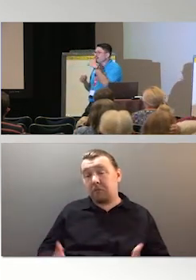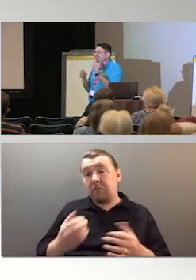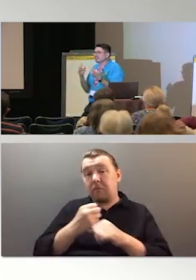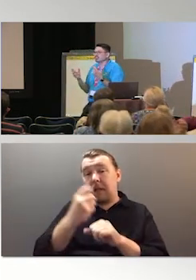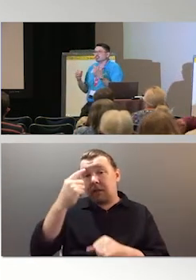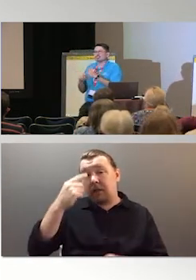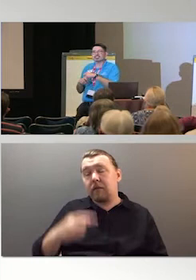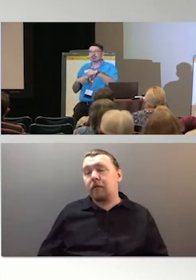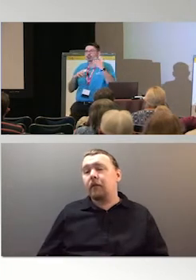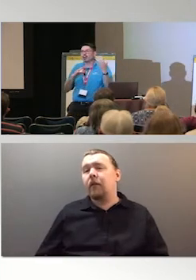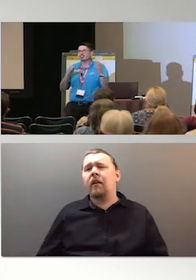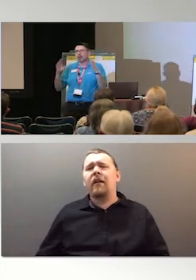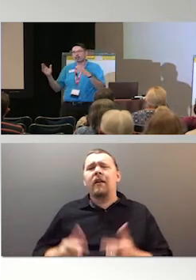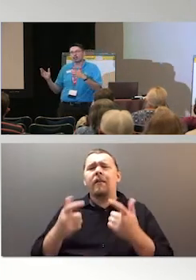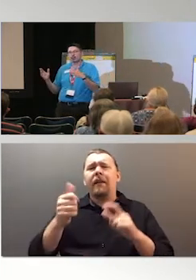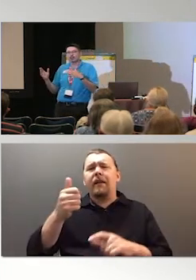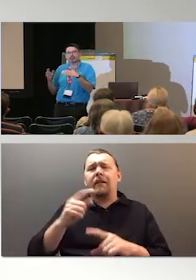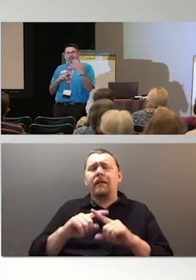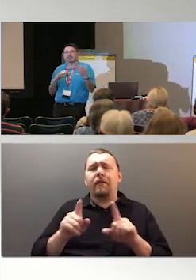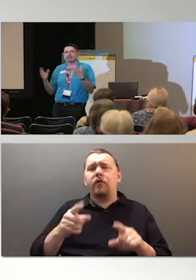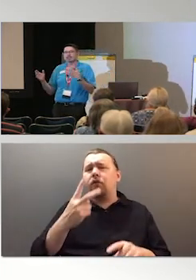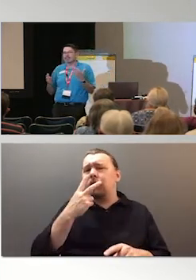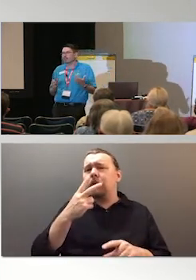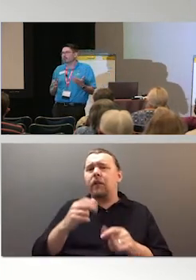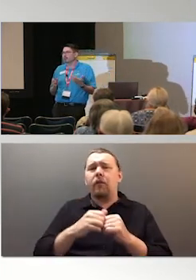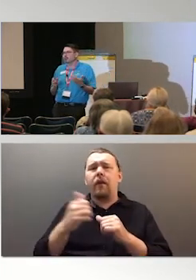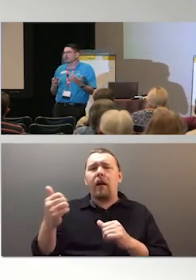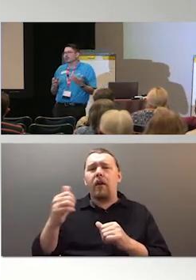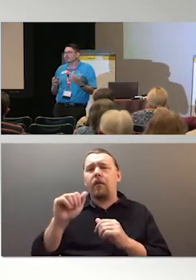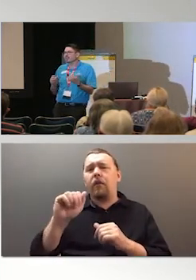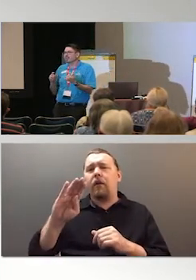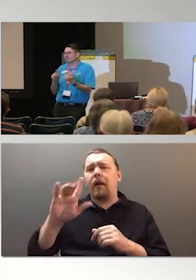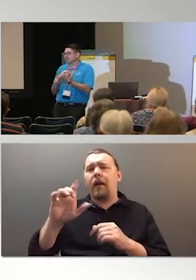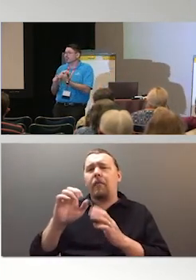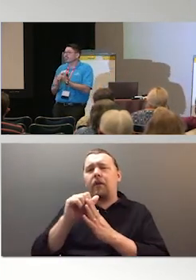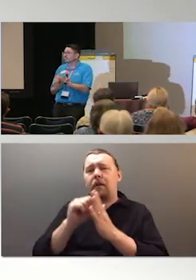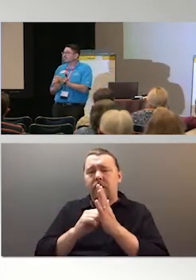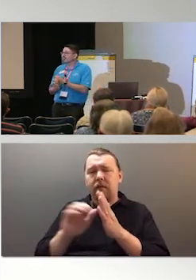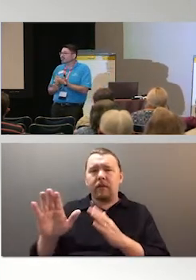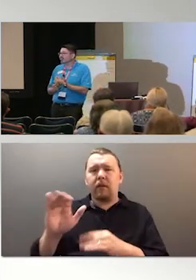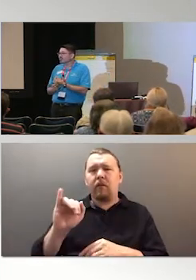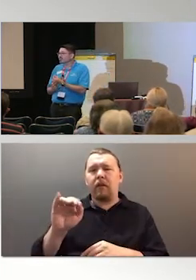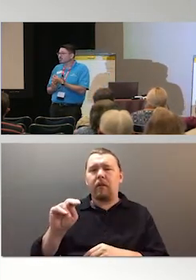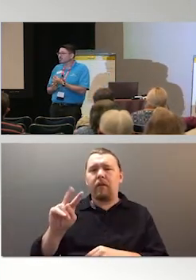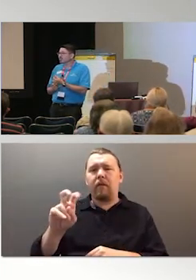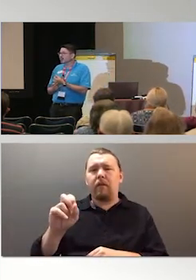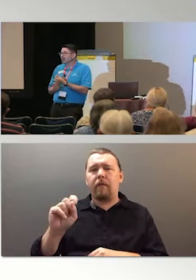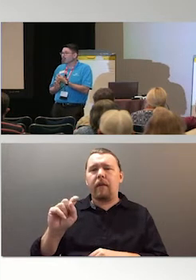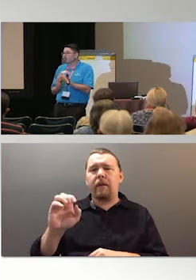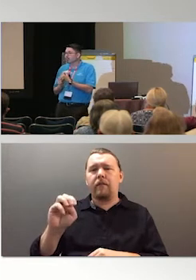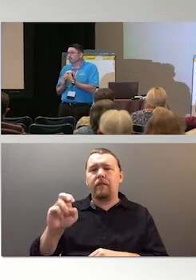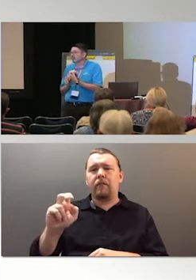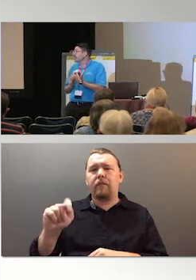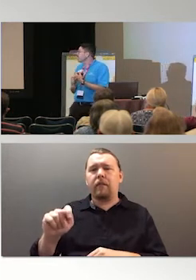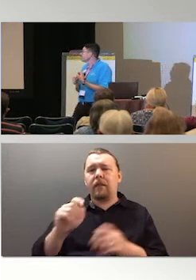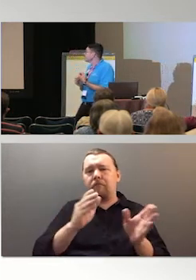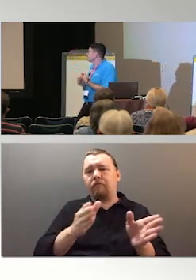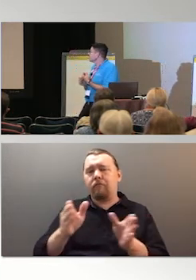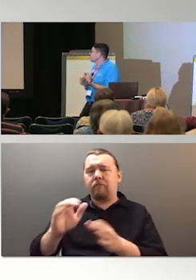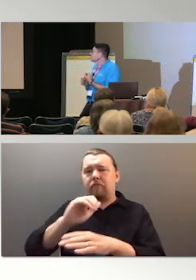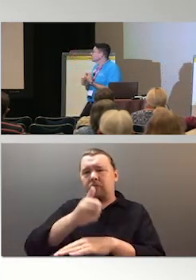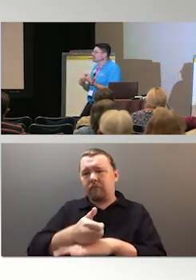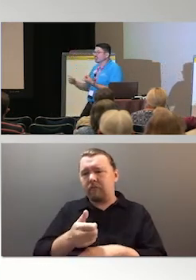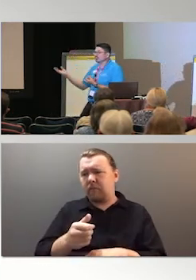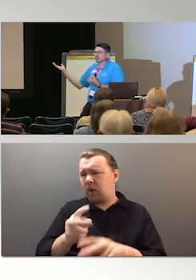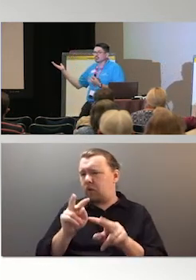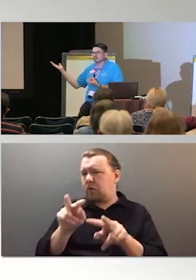the main differences you're going to see across other different types of ABLE programs is their investment lineup. We have,